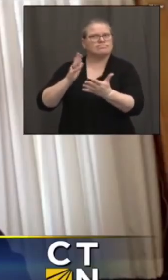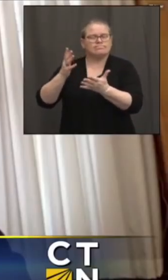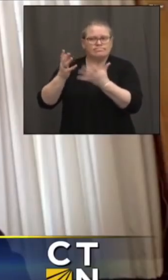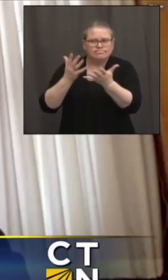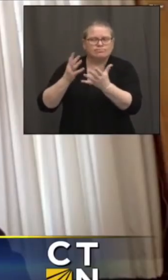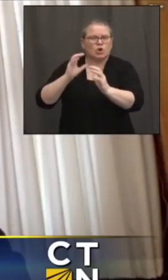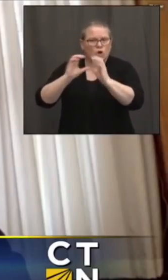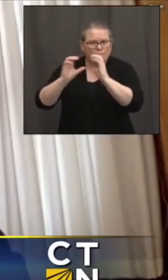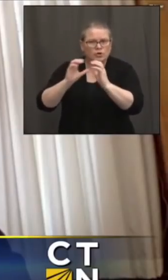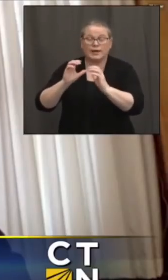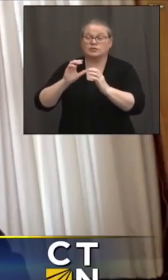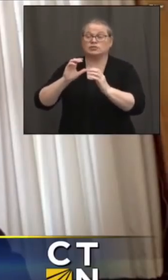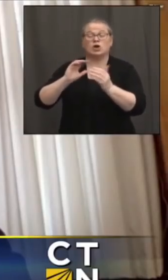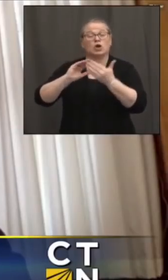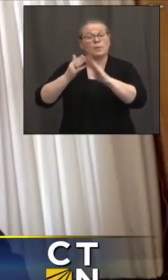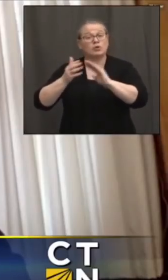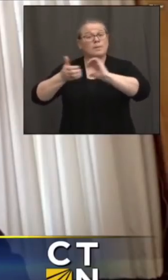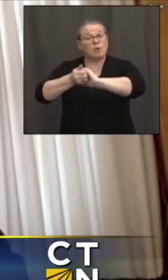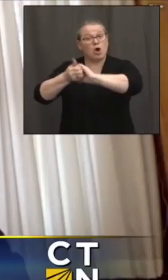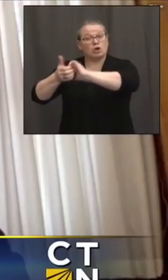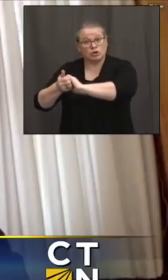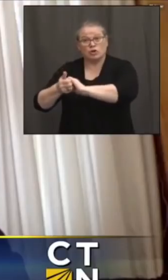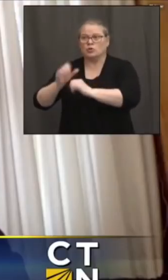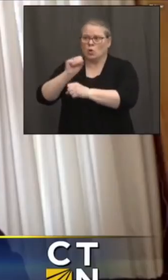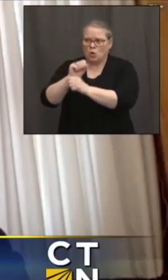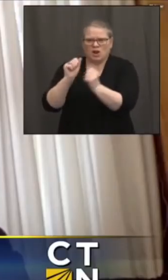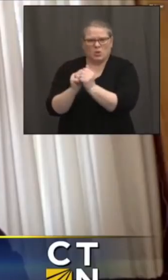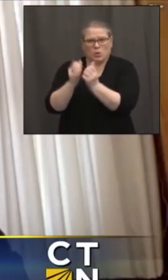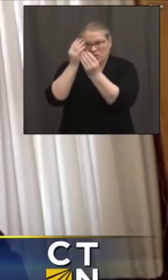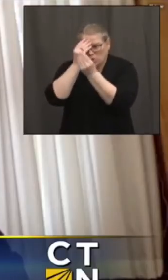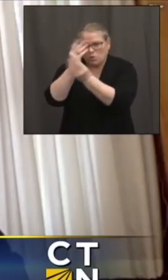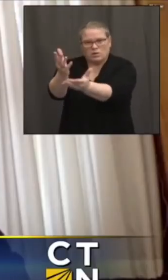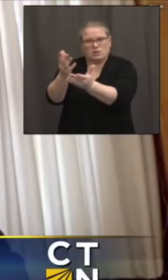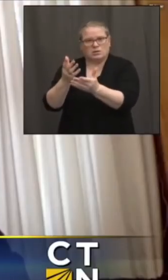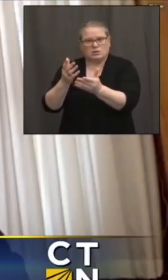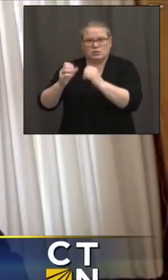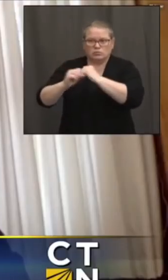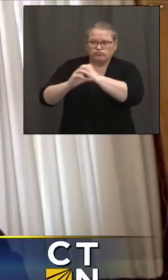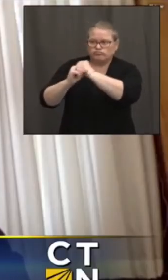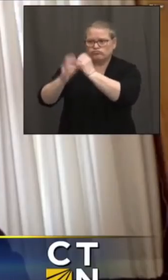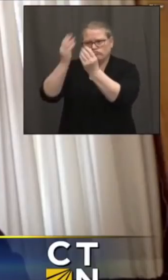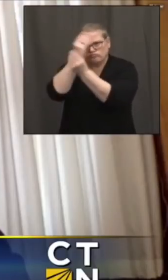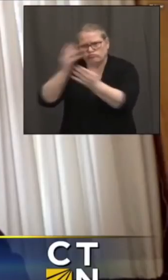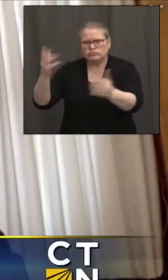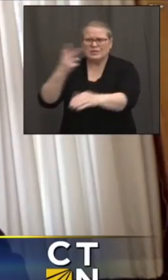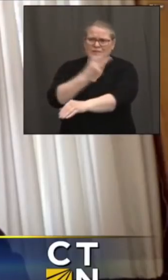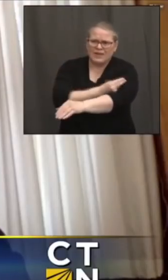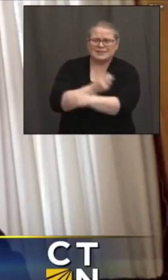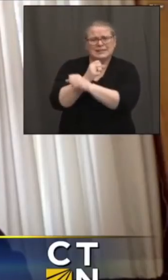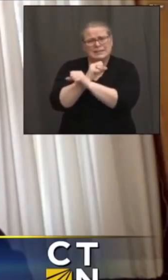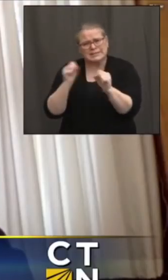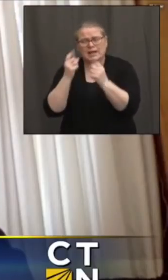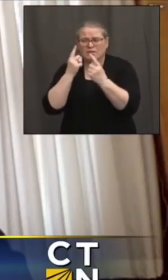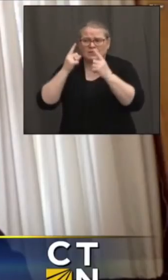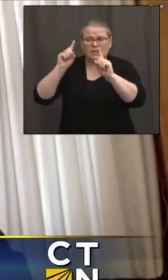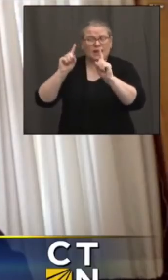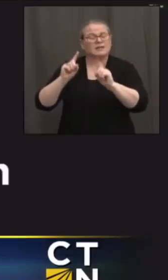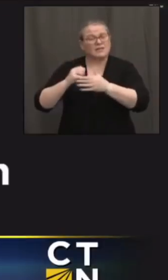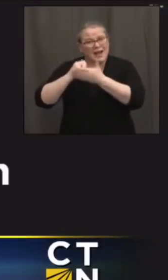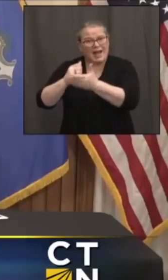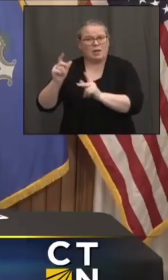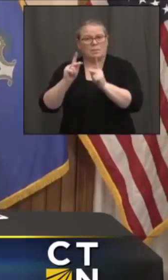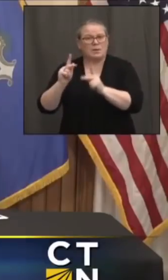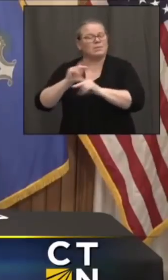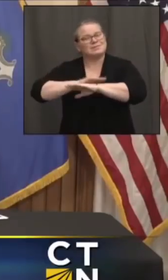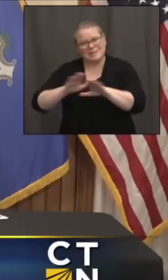community partners to get the word out about how safe and incredibly effective this vaccine is from ensuring people don't get sick. Okay,